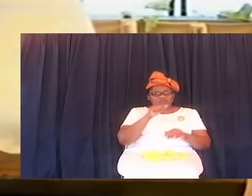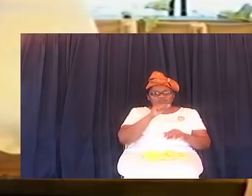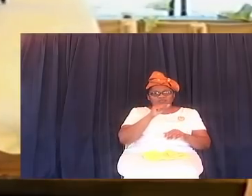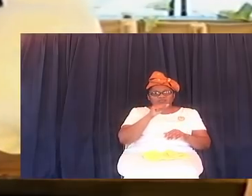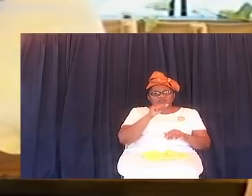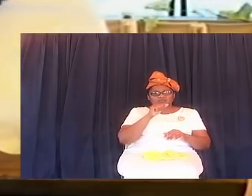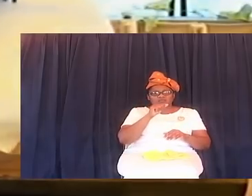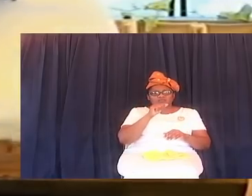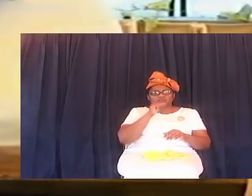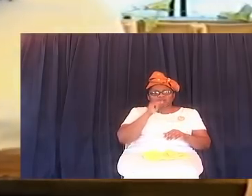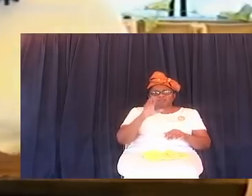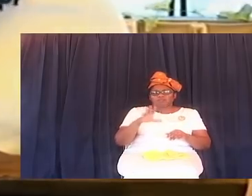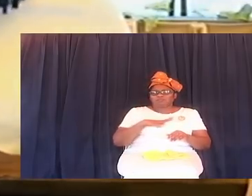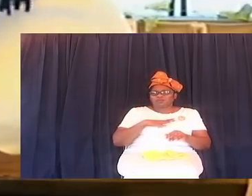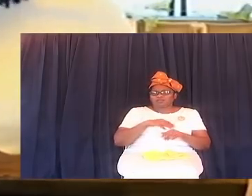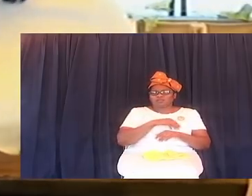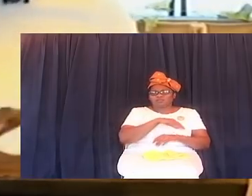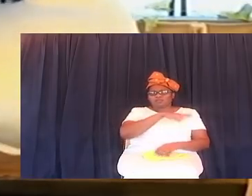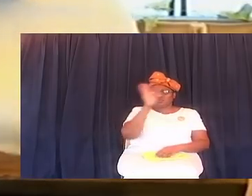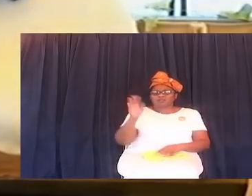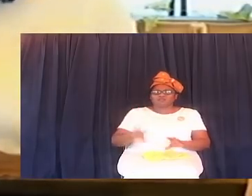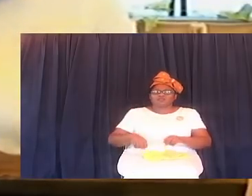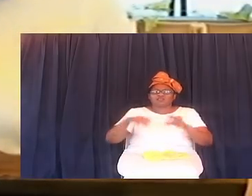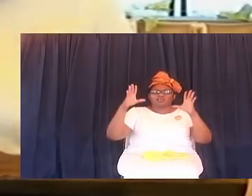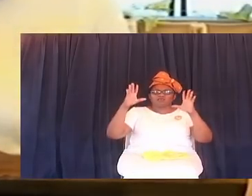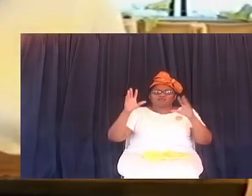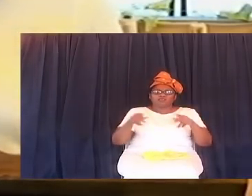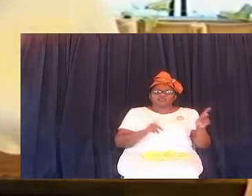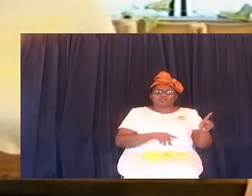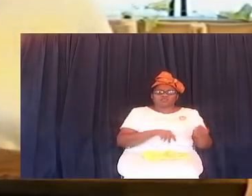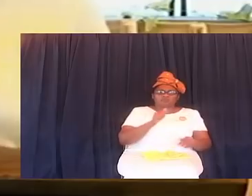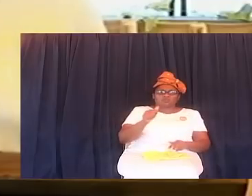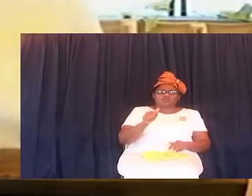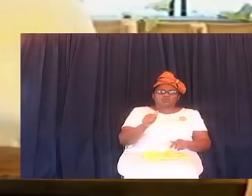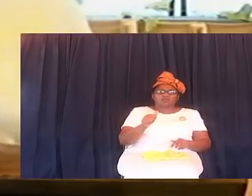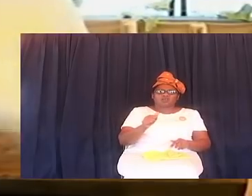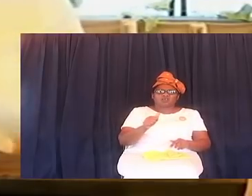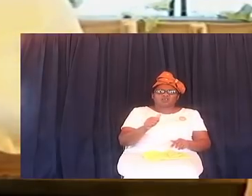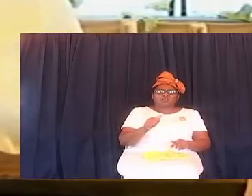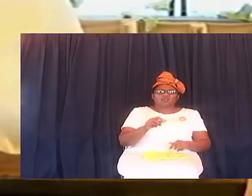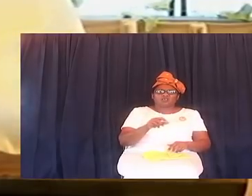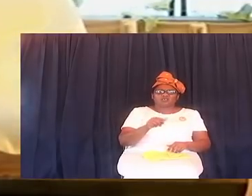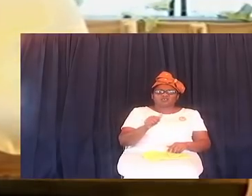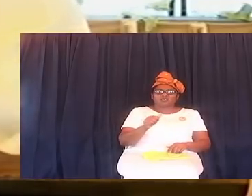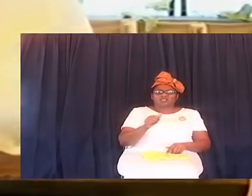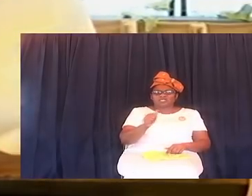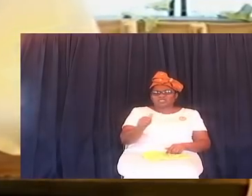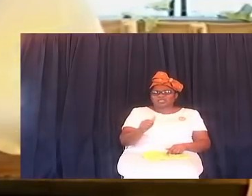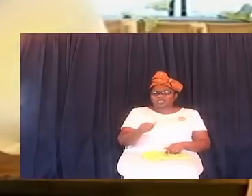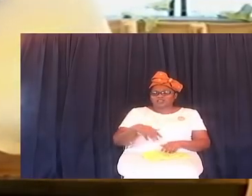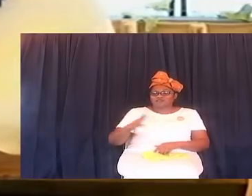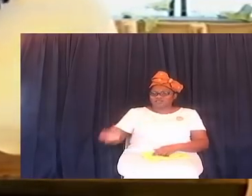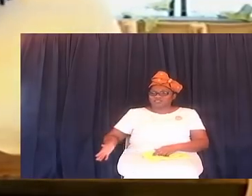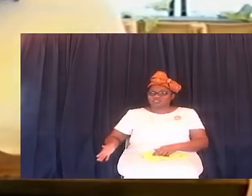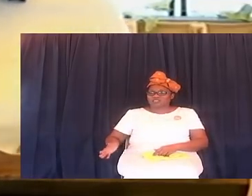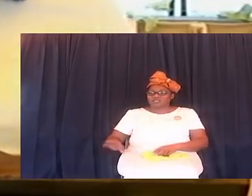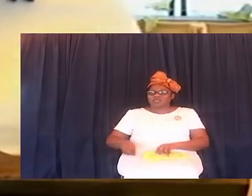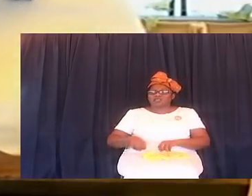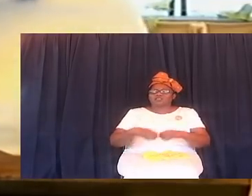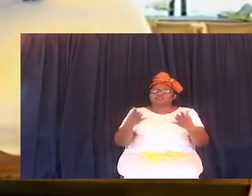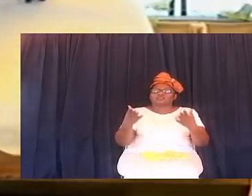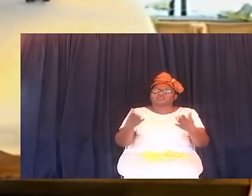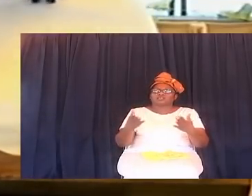And she also put herself aside to even give advice to fellow church brethren